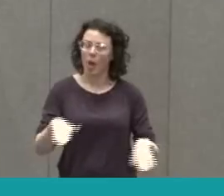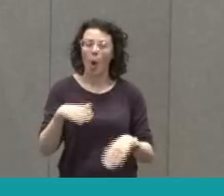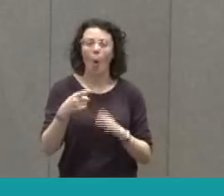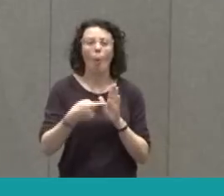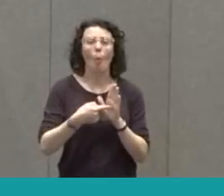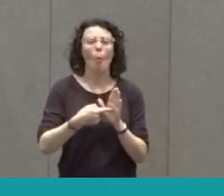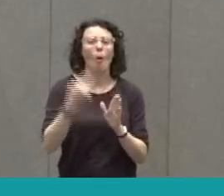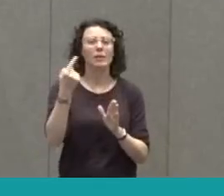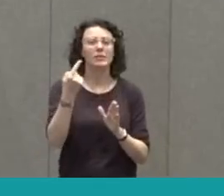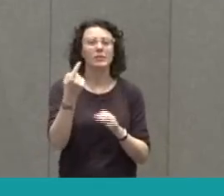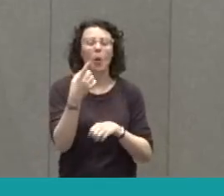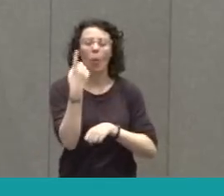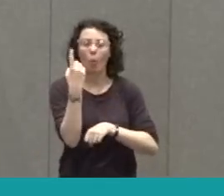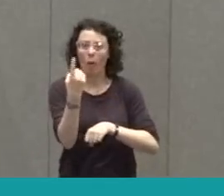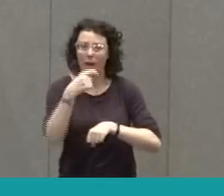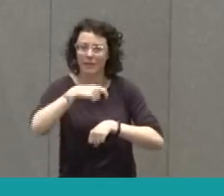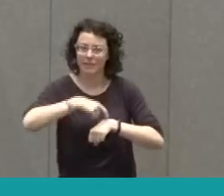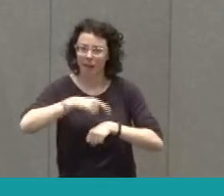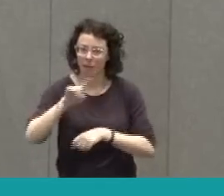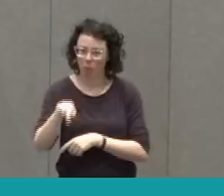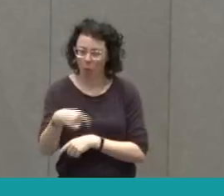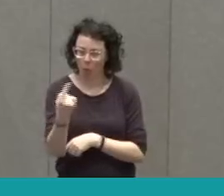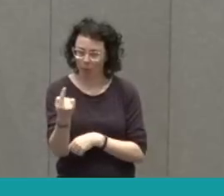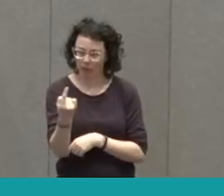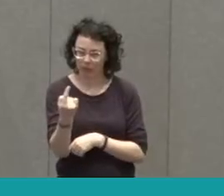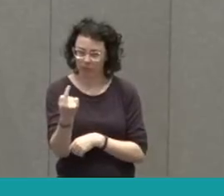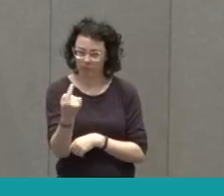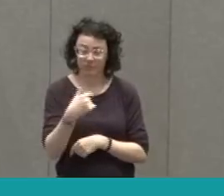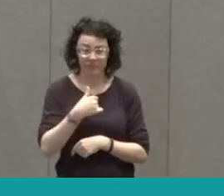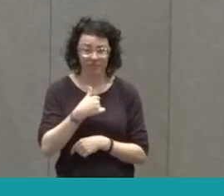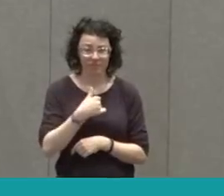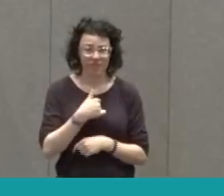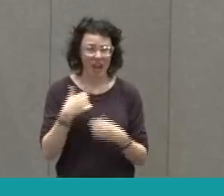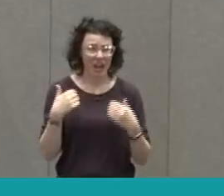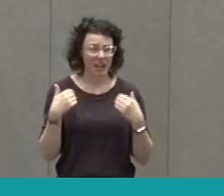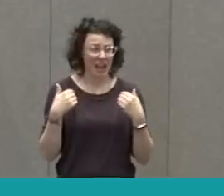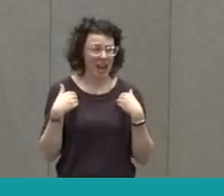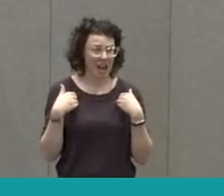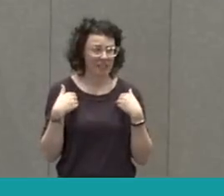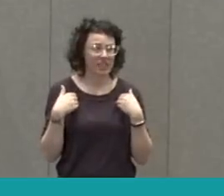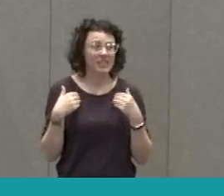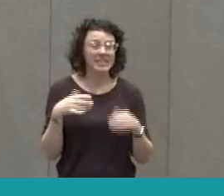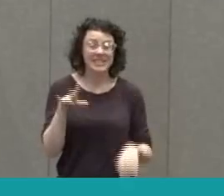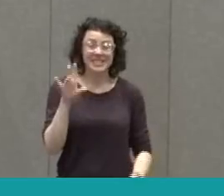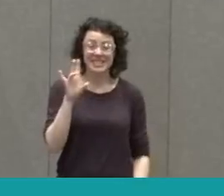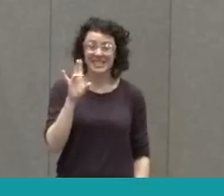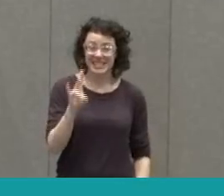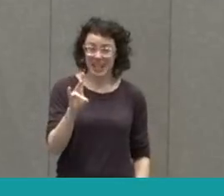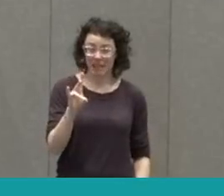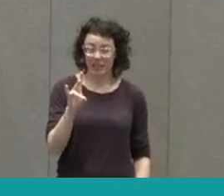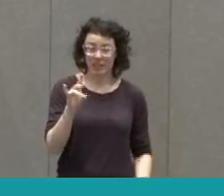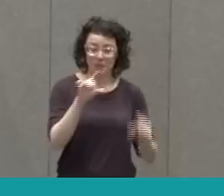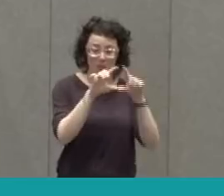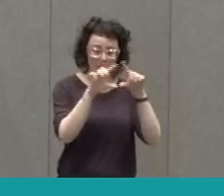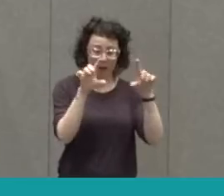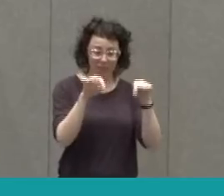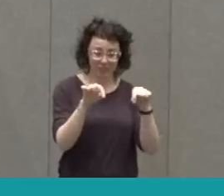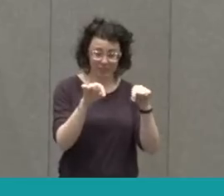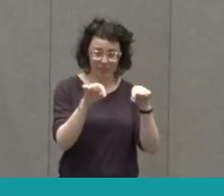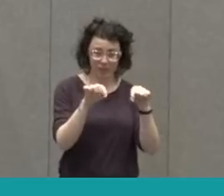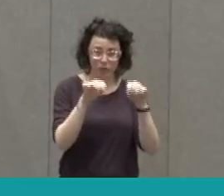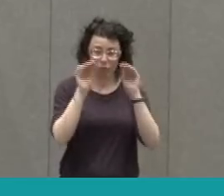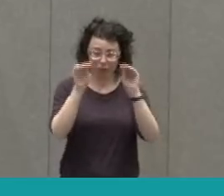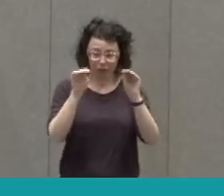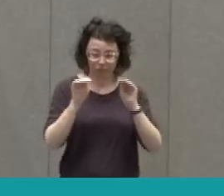7 spots that I could fill. And I am looking at equivalent fractions. So we got to remember